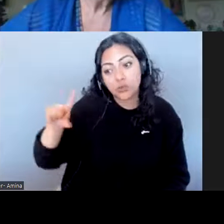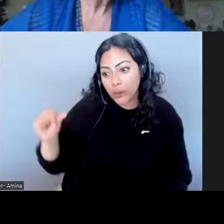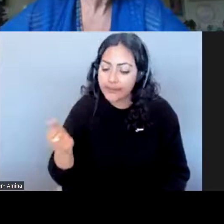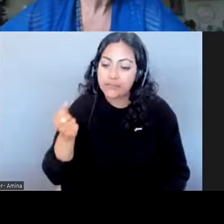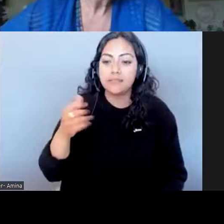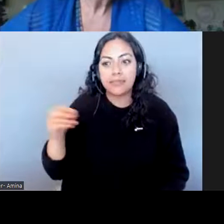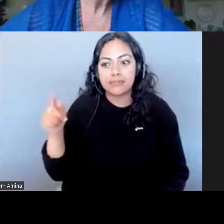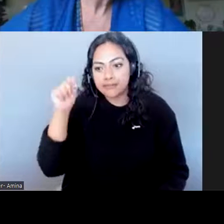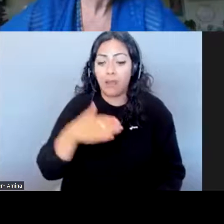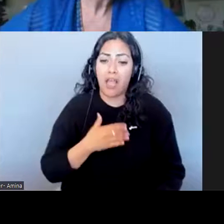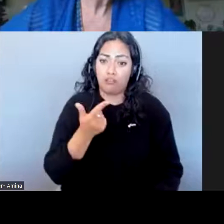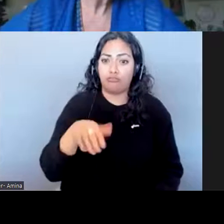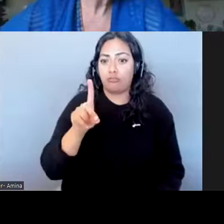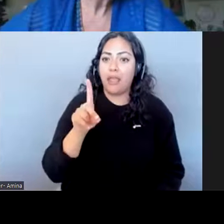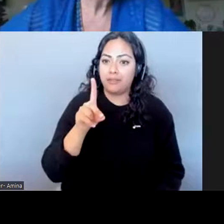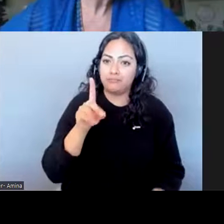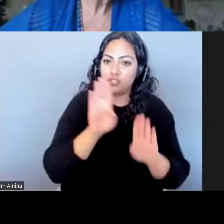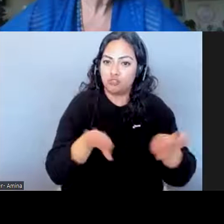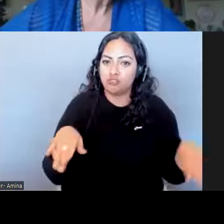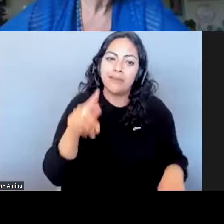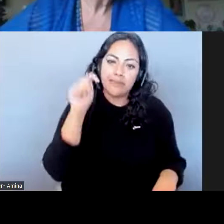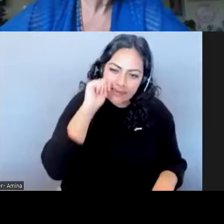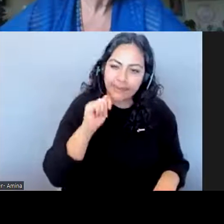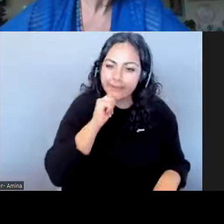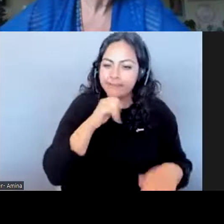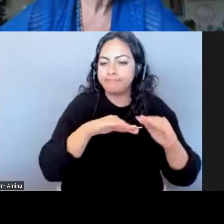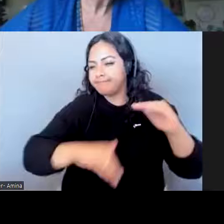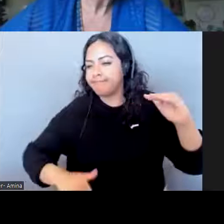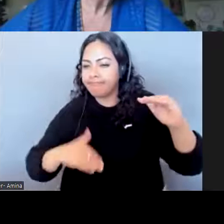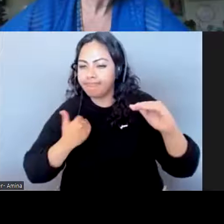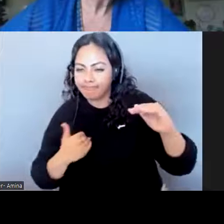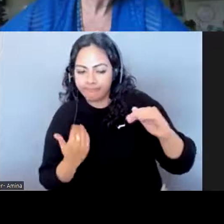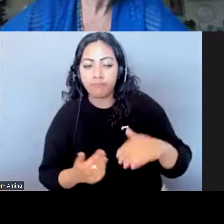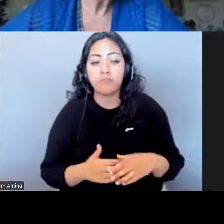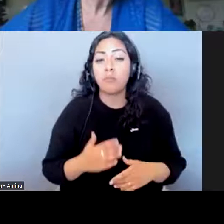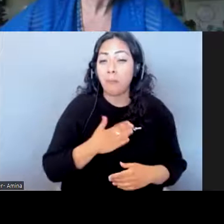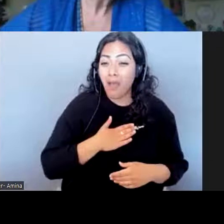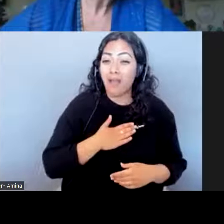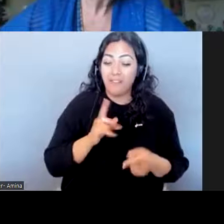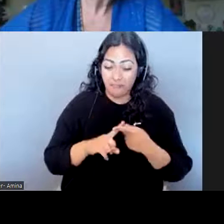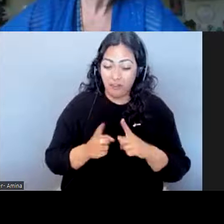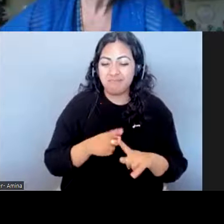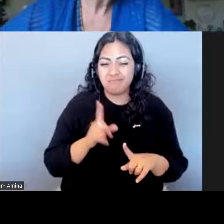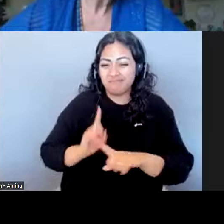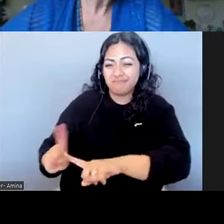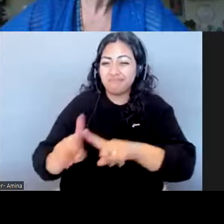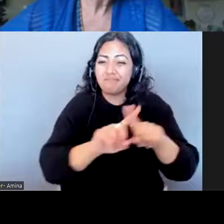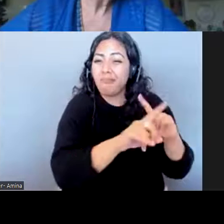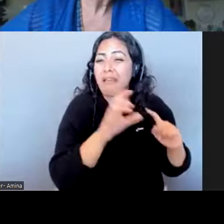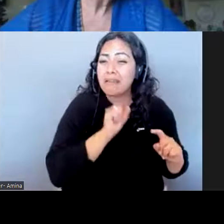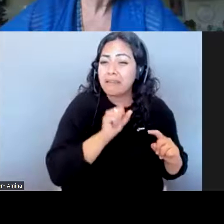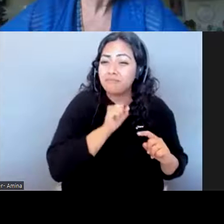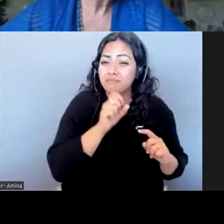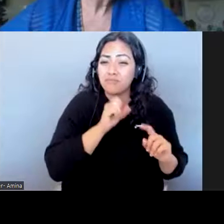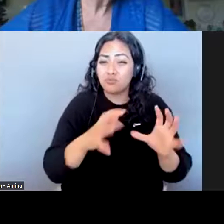grandkids who are teenagers and younger. But my personal friends are all different age groups. And I don't even